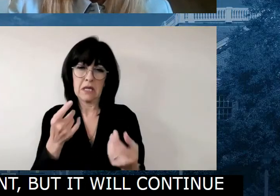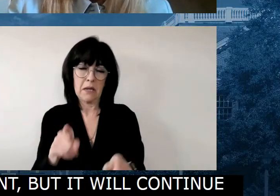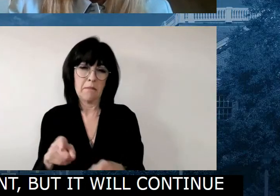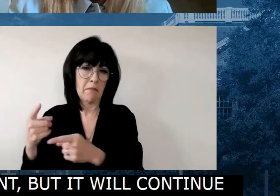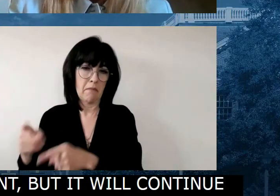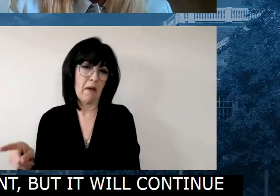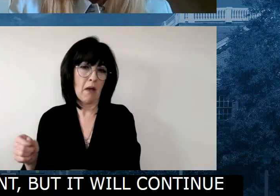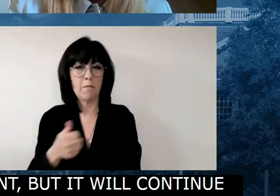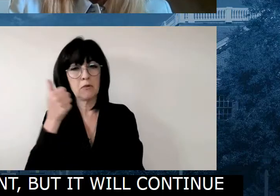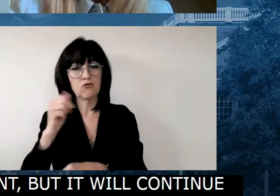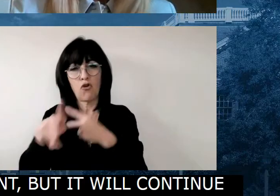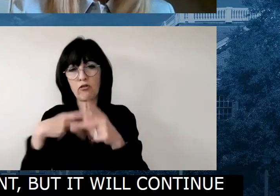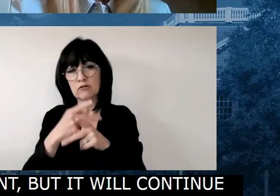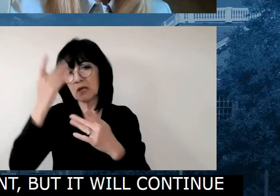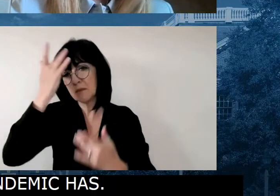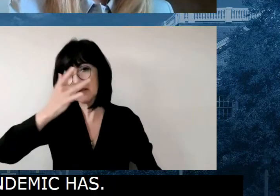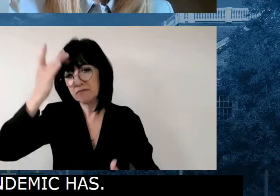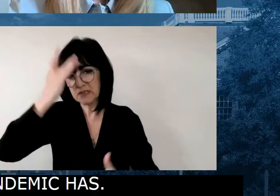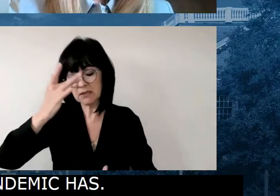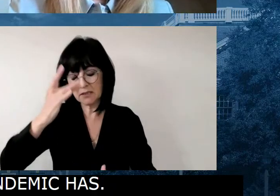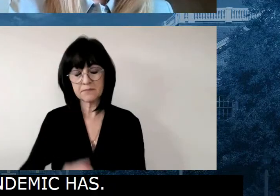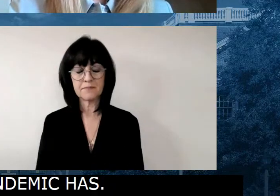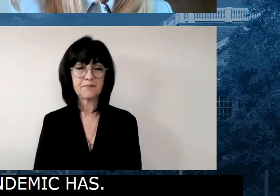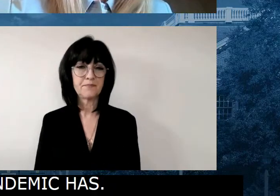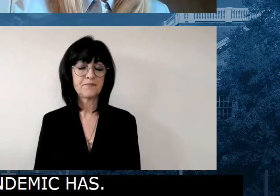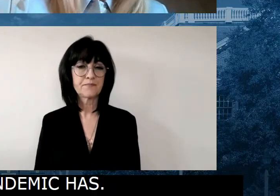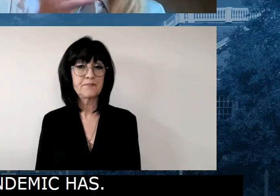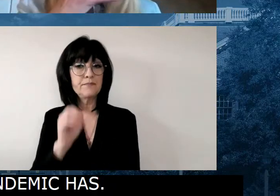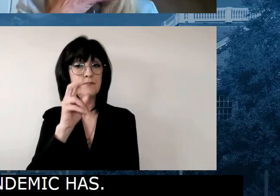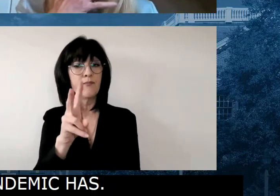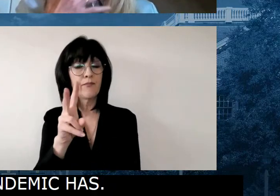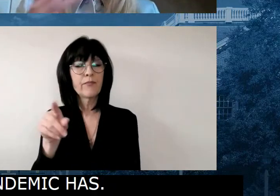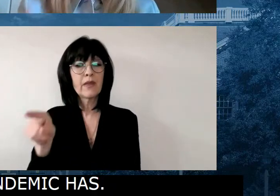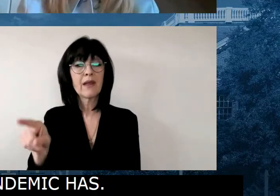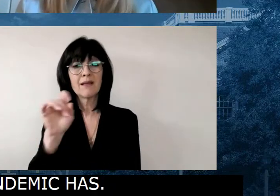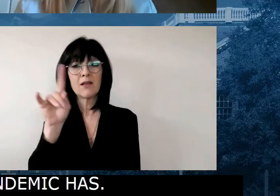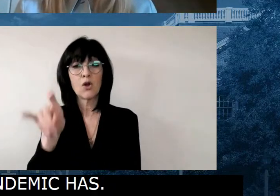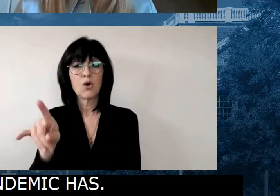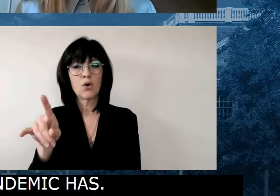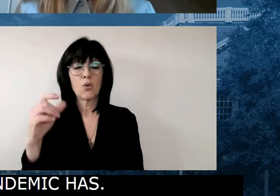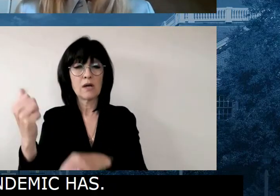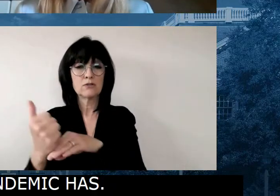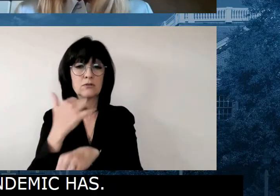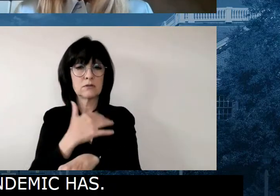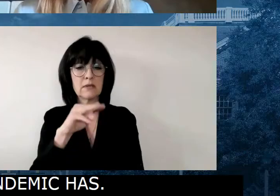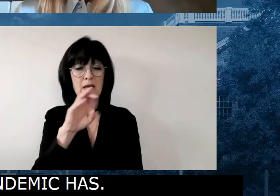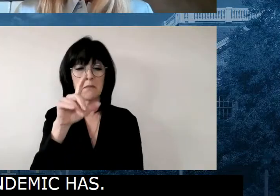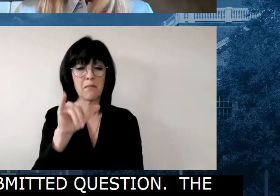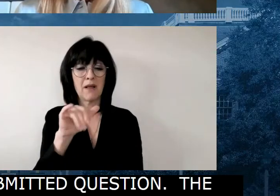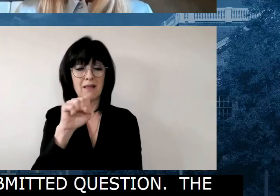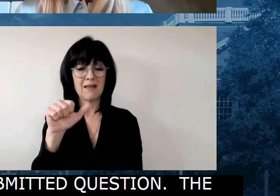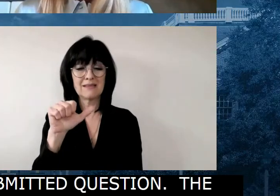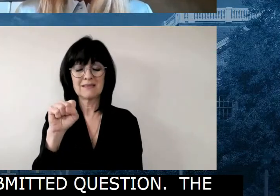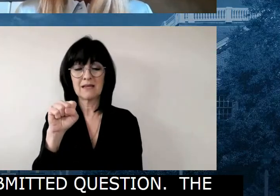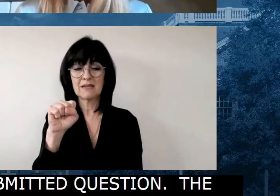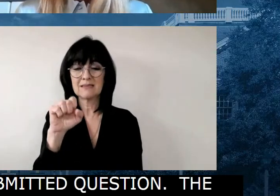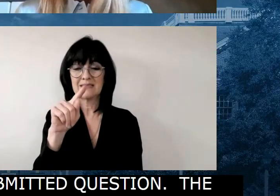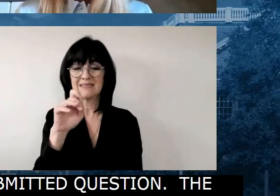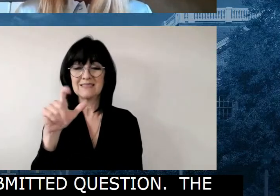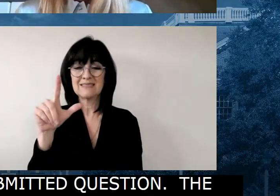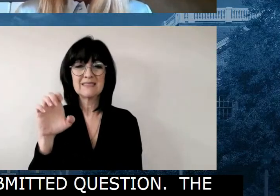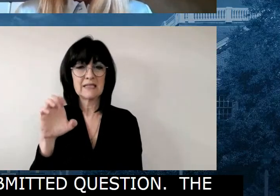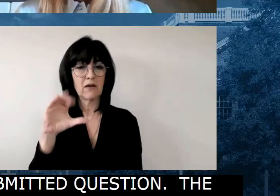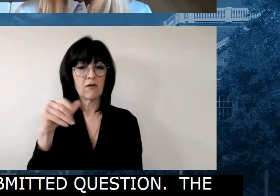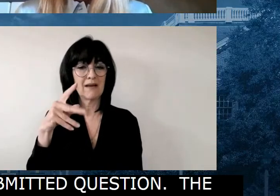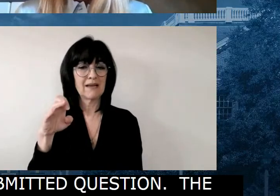All right, next we'll move to the pre-submitted questions. The first question is from Melissa Steele at Cape Gazette. She asked if UD is considered